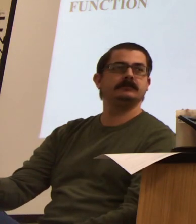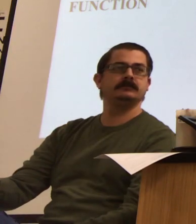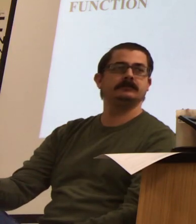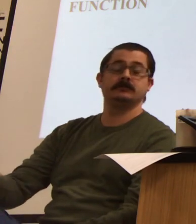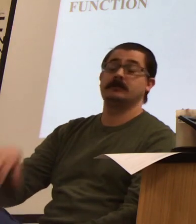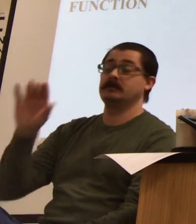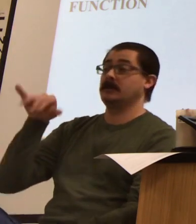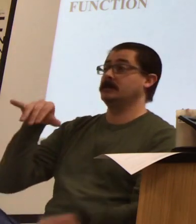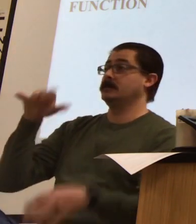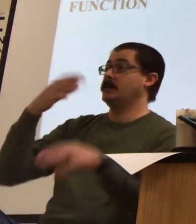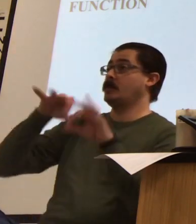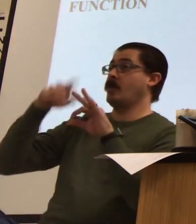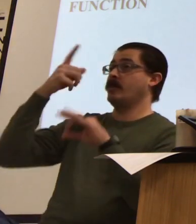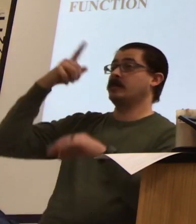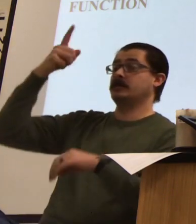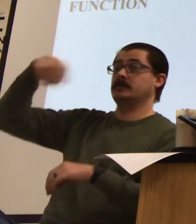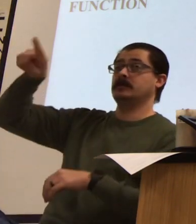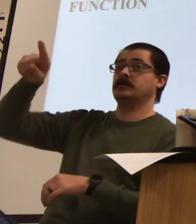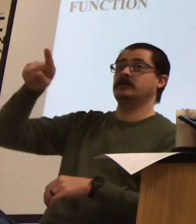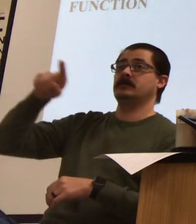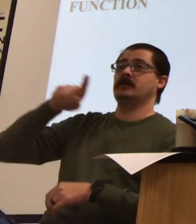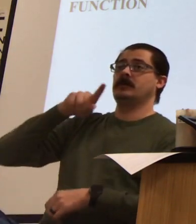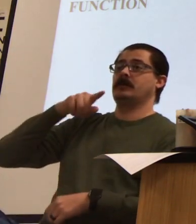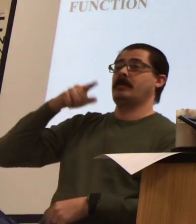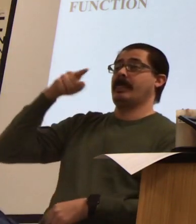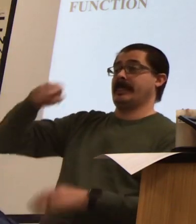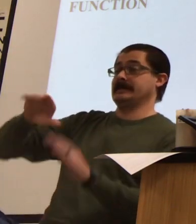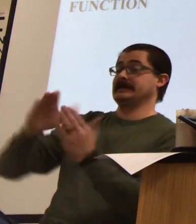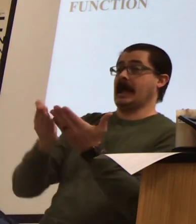Now that's important for you is because the main area of text,